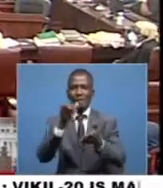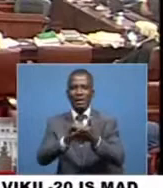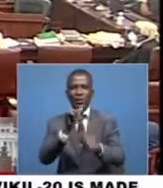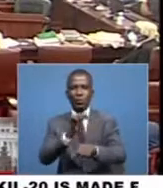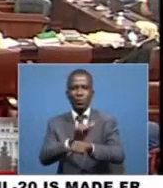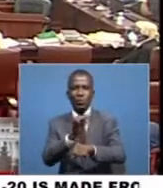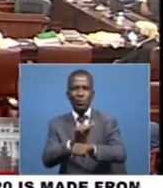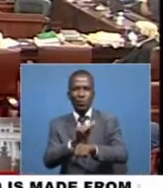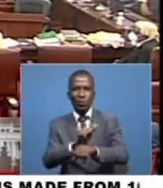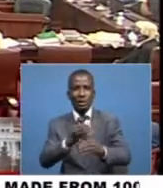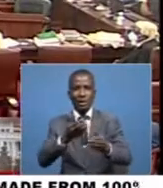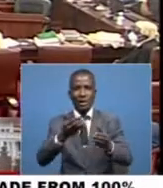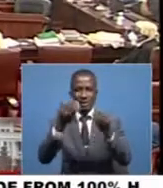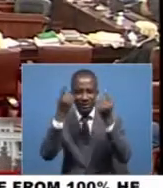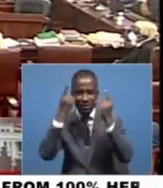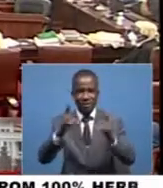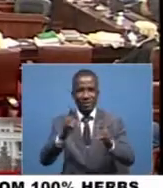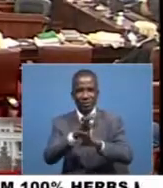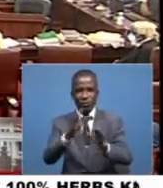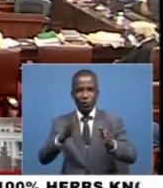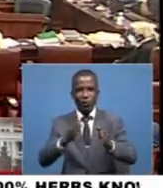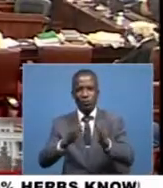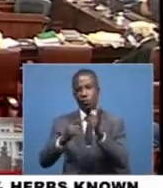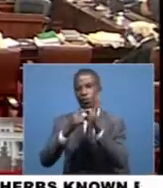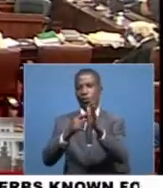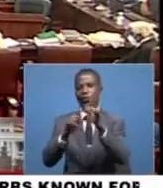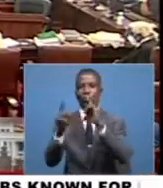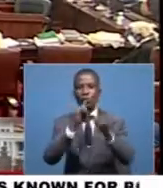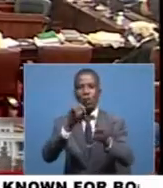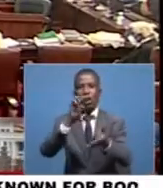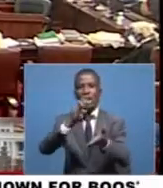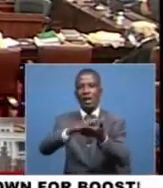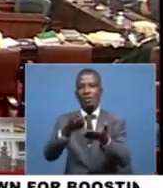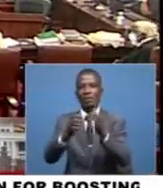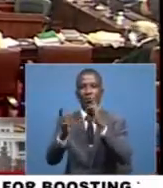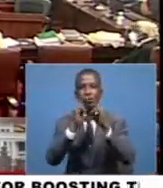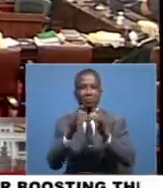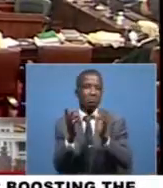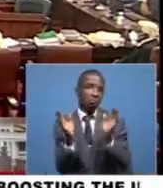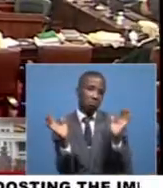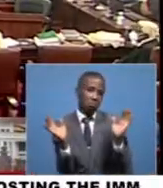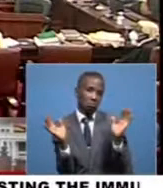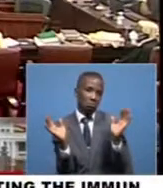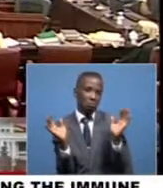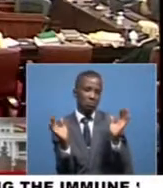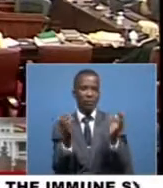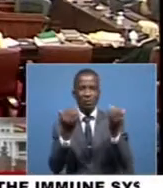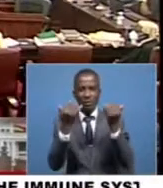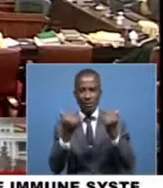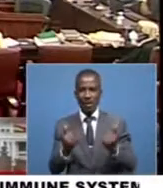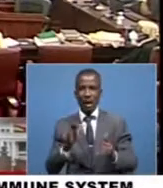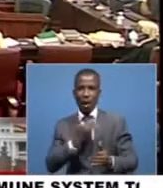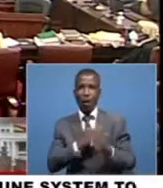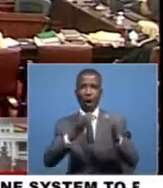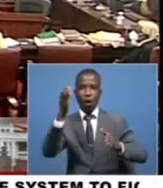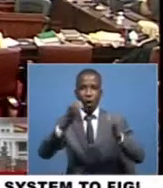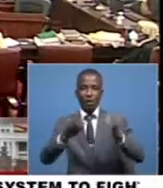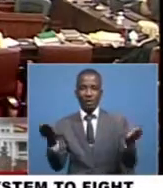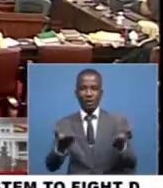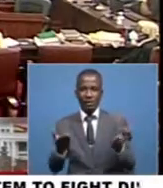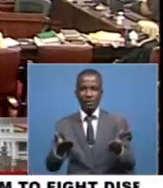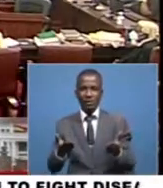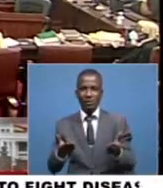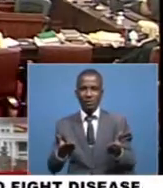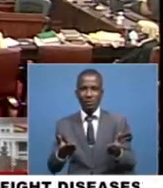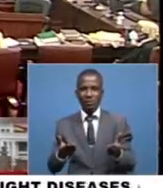witness statements and have decided not to give evidence to be cross-examined. We are amended to state that our jurisdiction invoked in